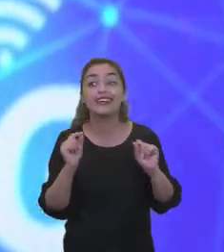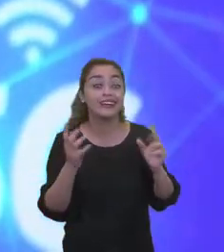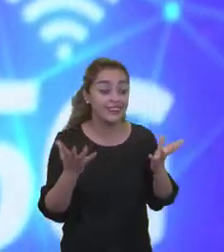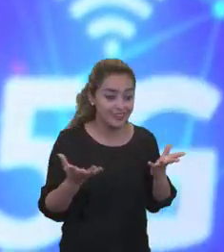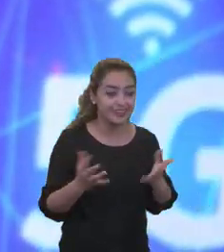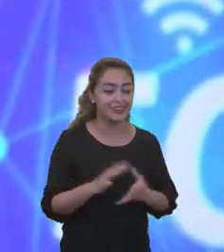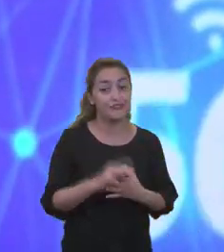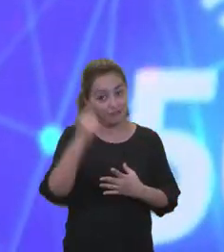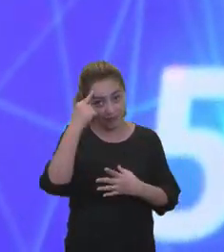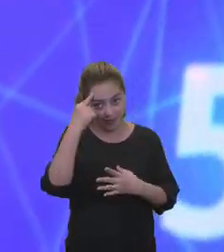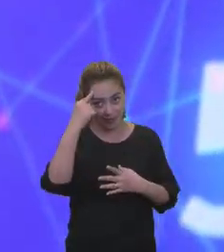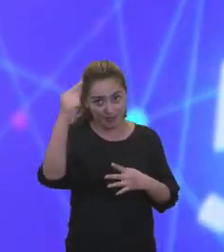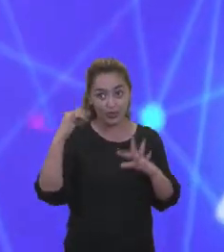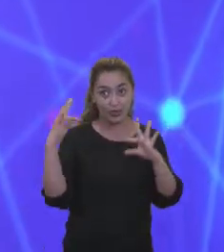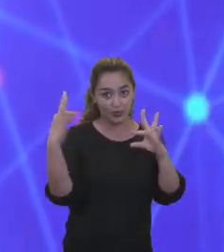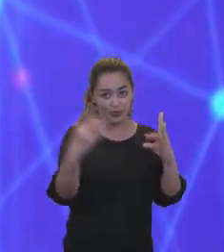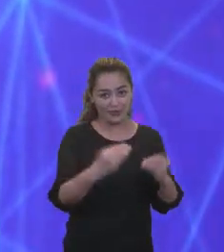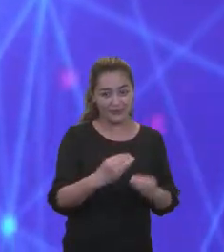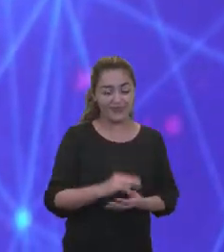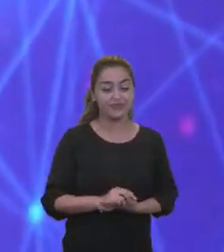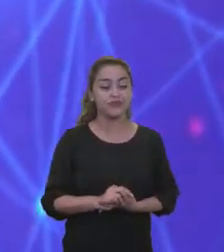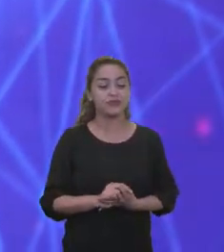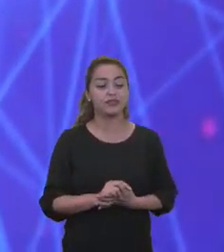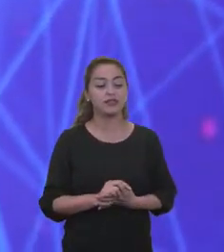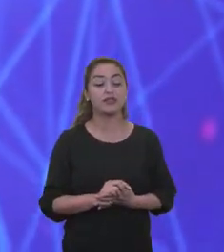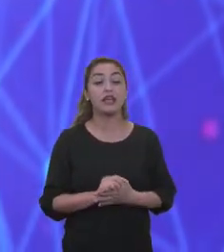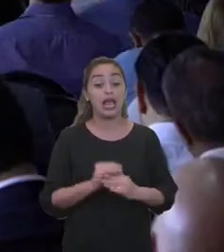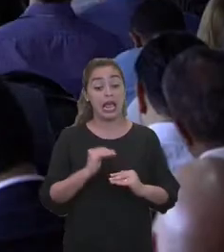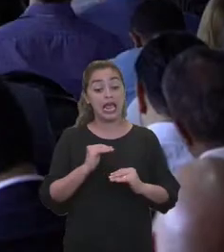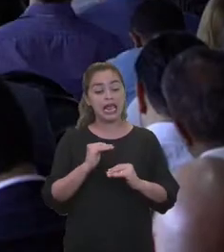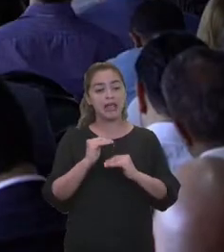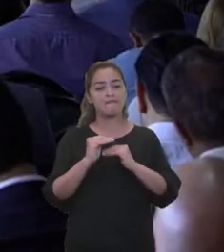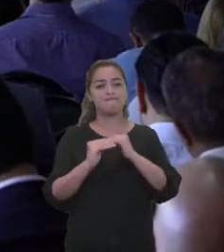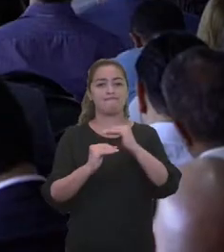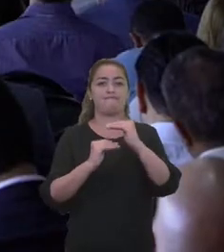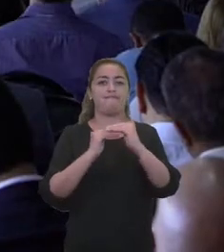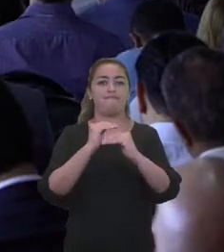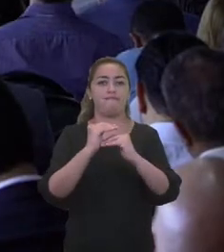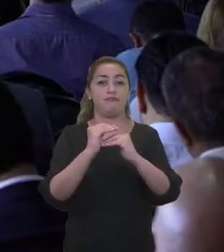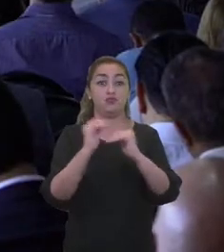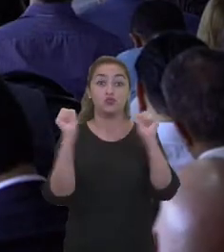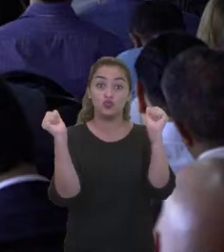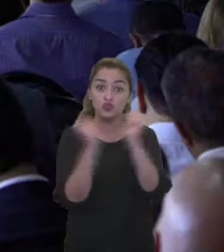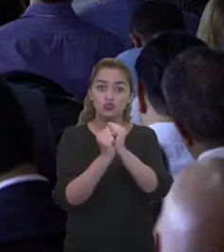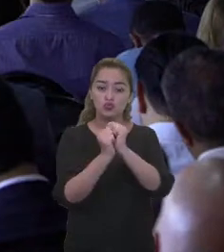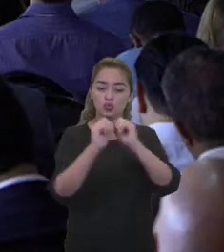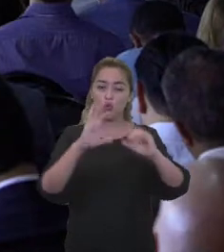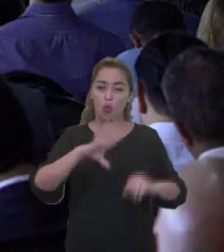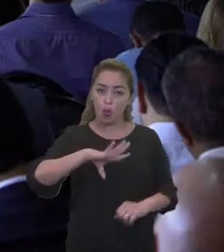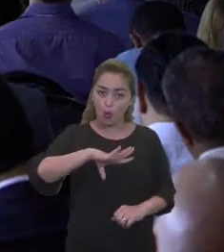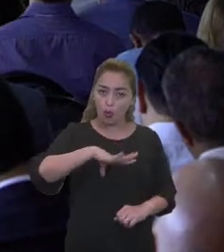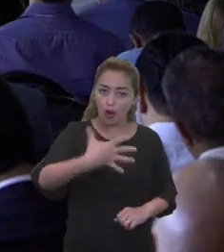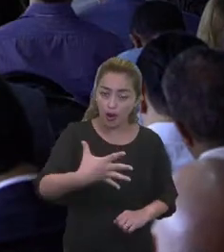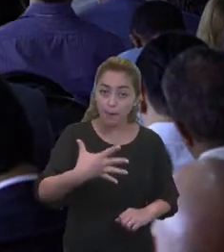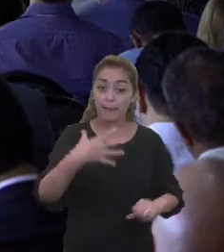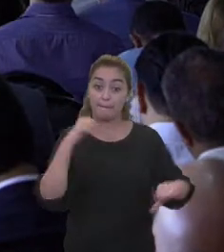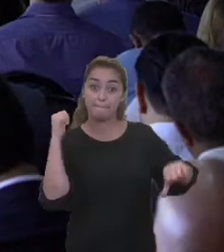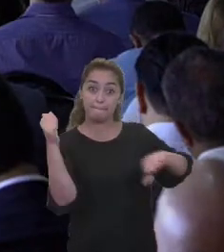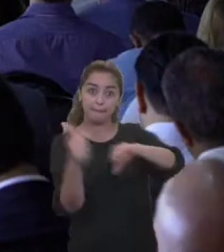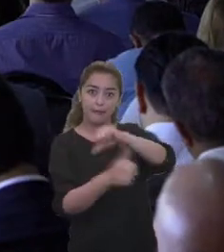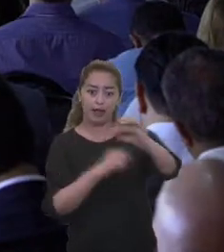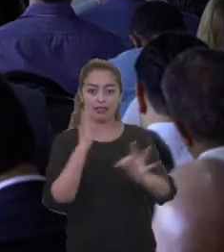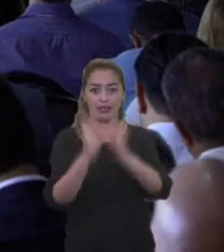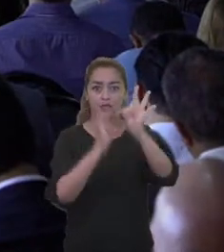Jason, everyone is here, you will remember, which is to evolve together with courage to